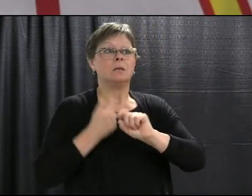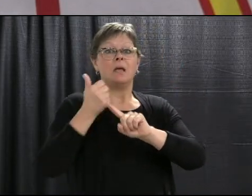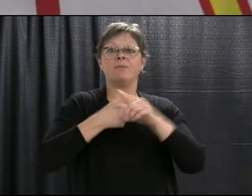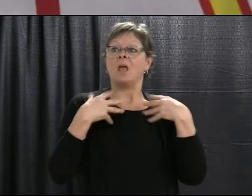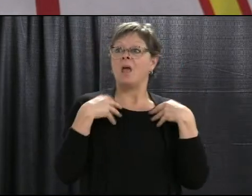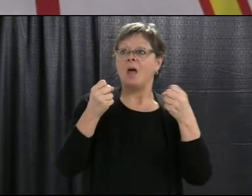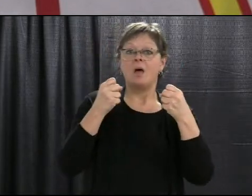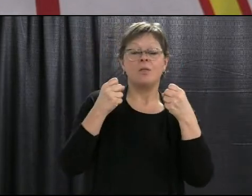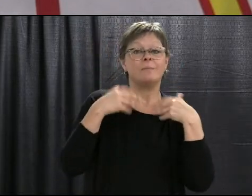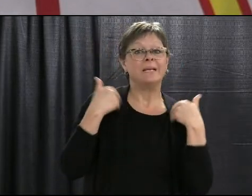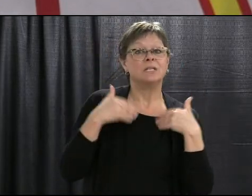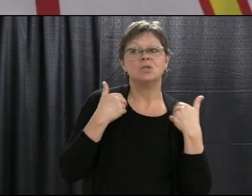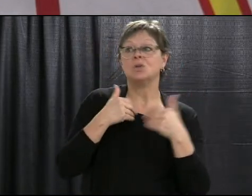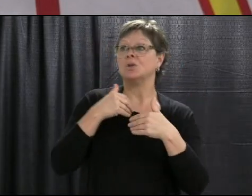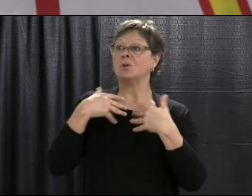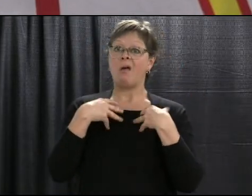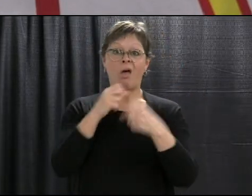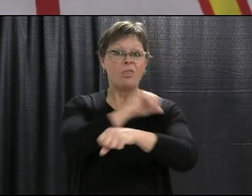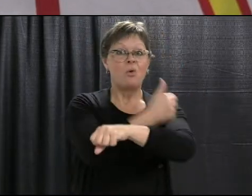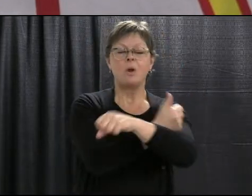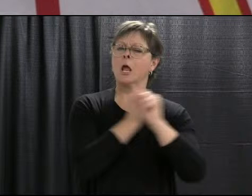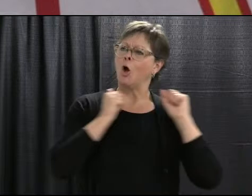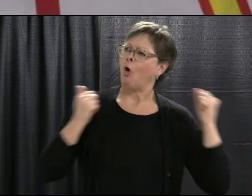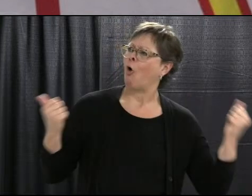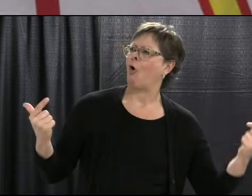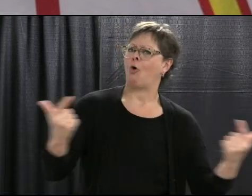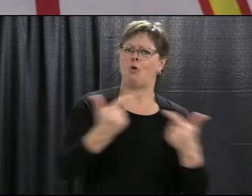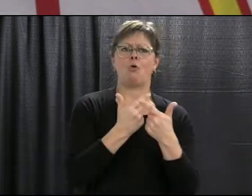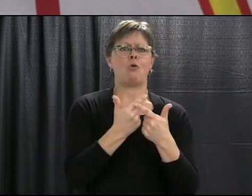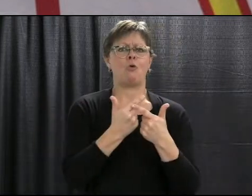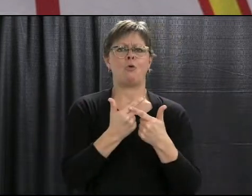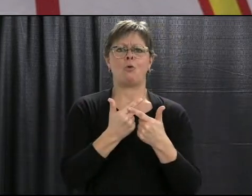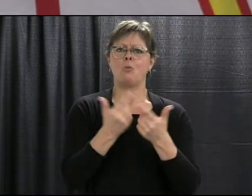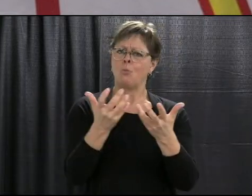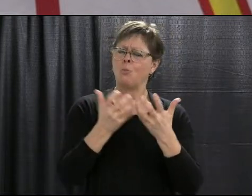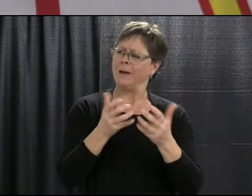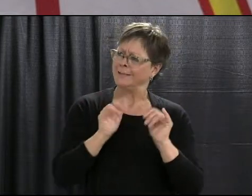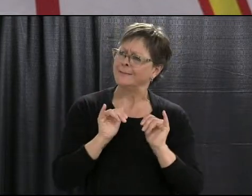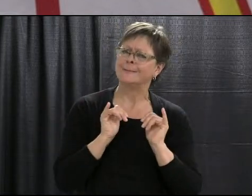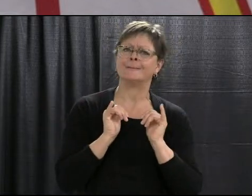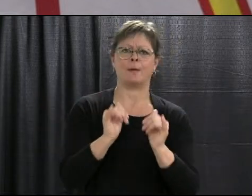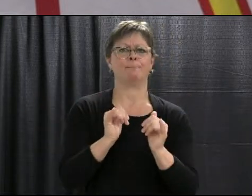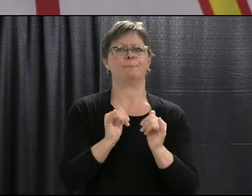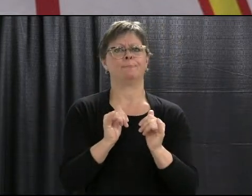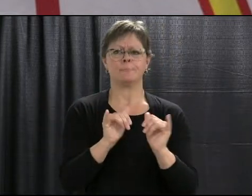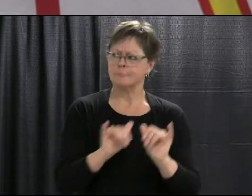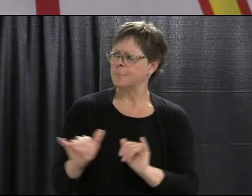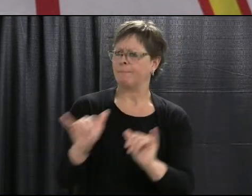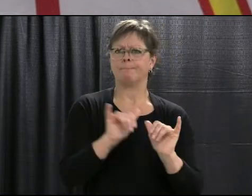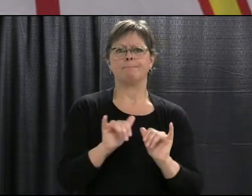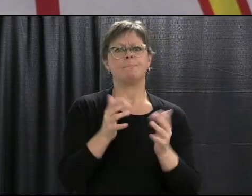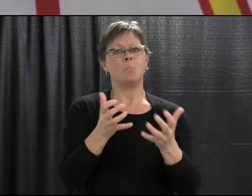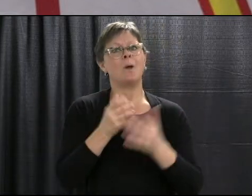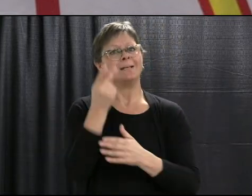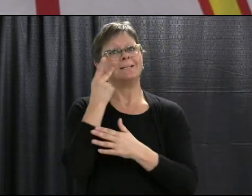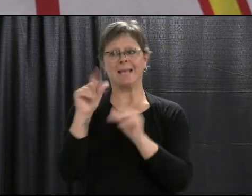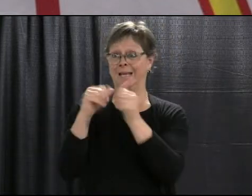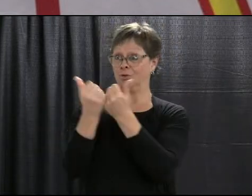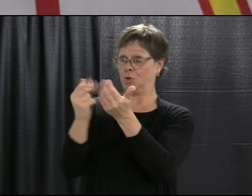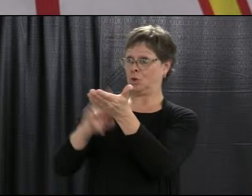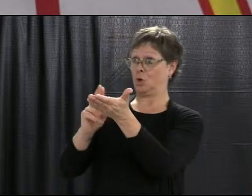country, every health authority in the country want to see the reliance on agency nursing go back